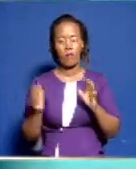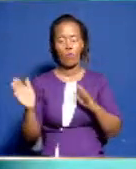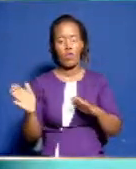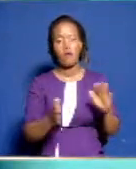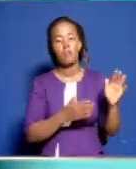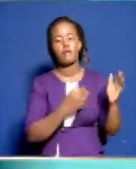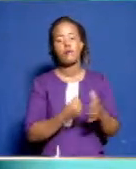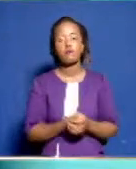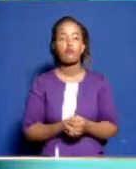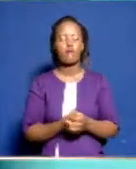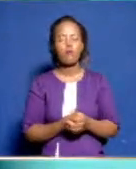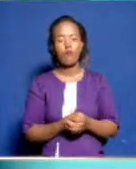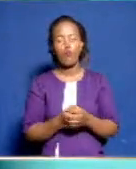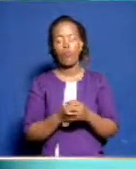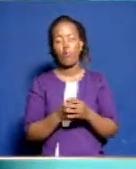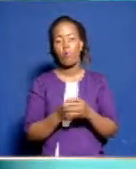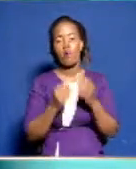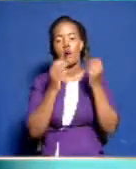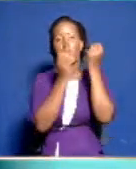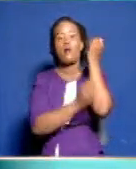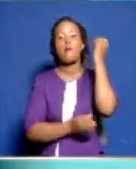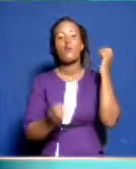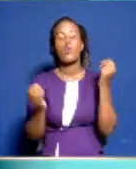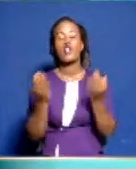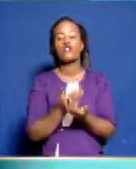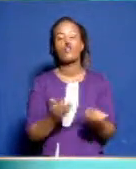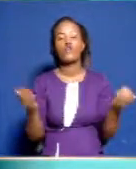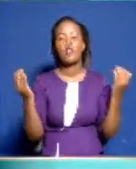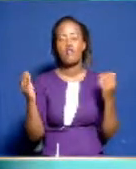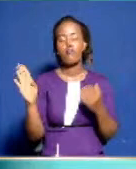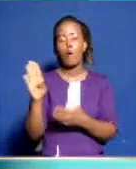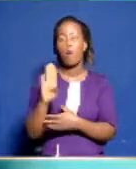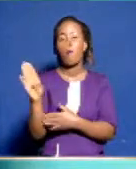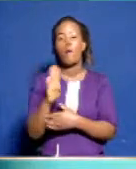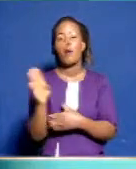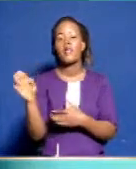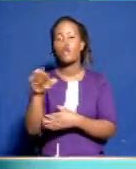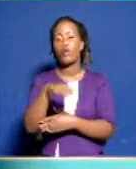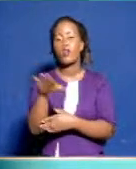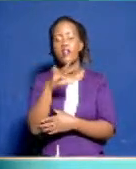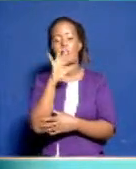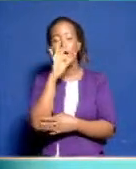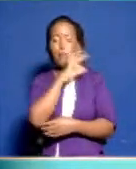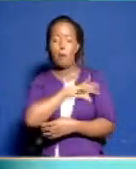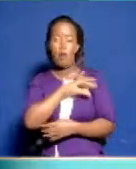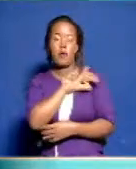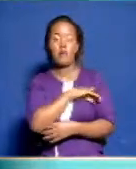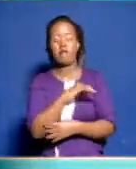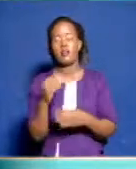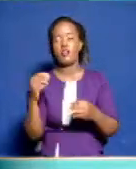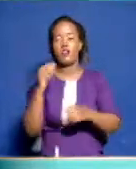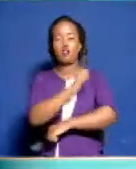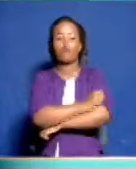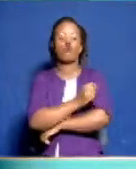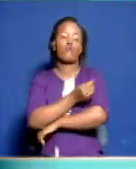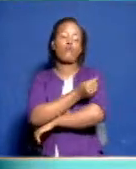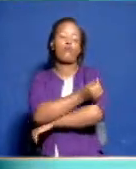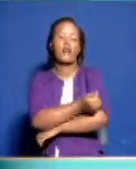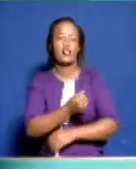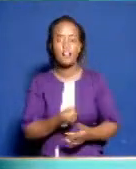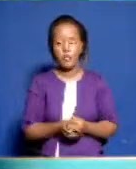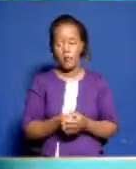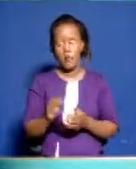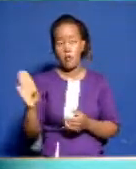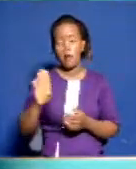Underprivileged learners from Baringo North constituency have benefited from 36 million shillings in bursary funds. Baringo